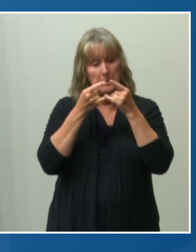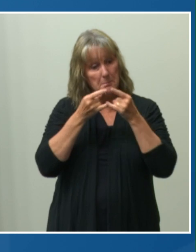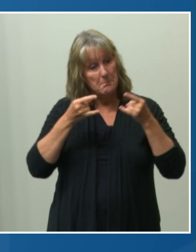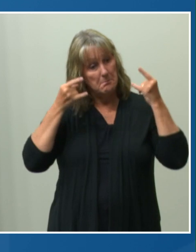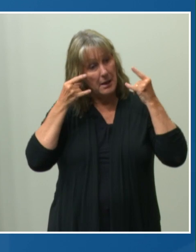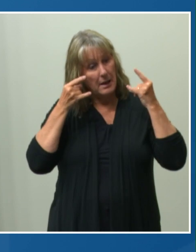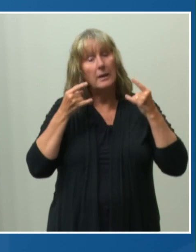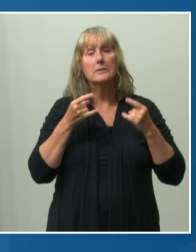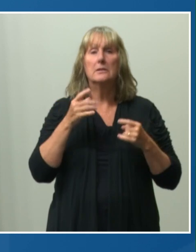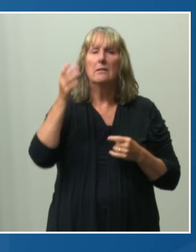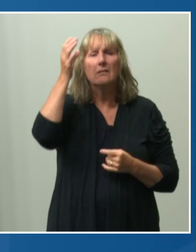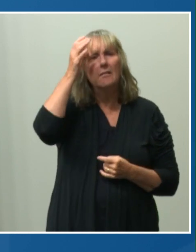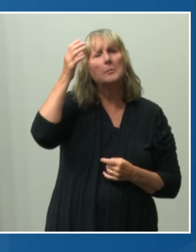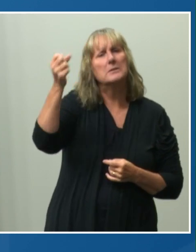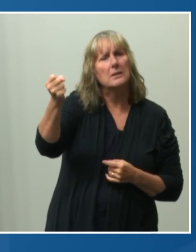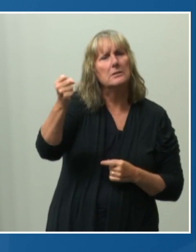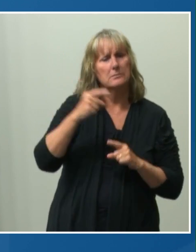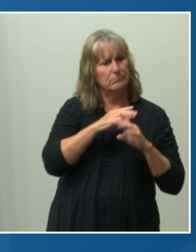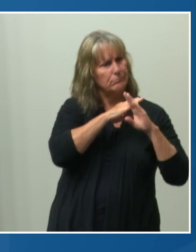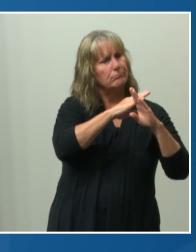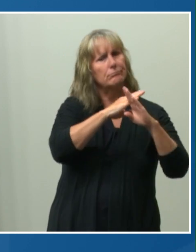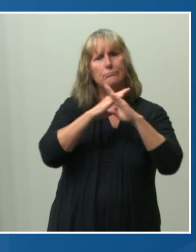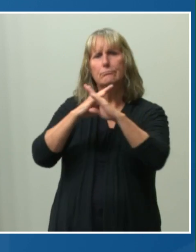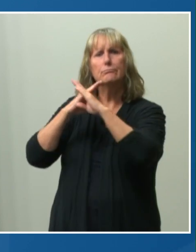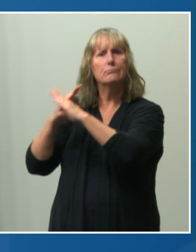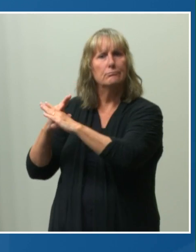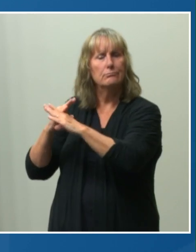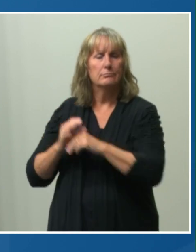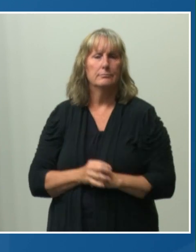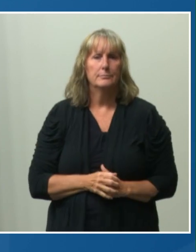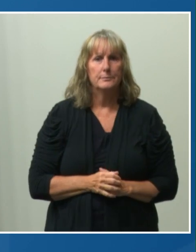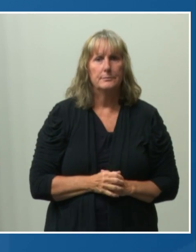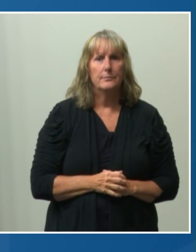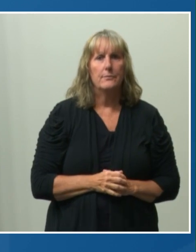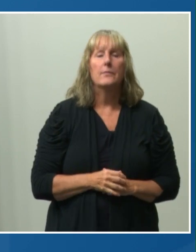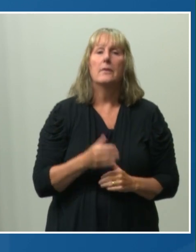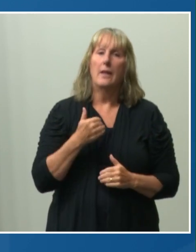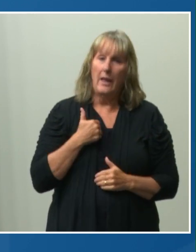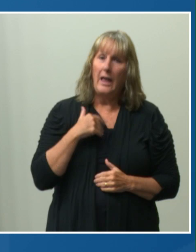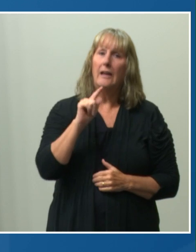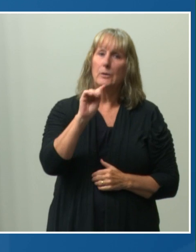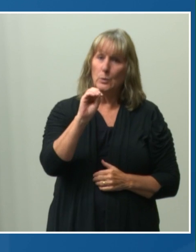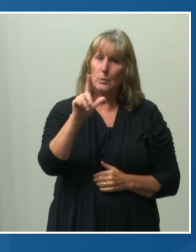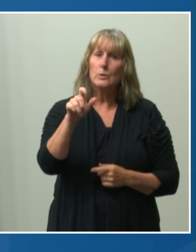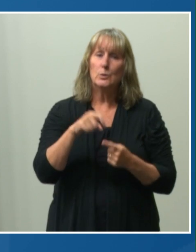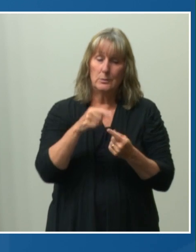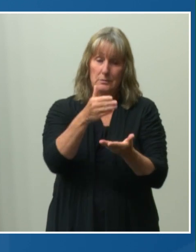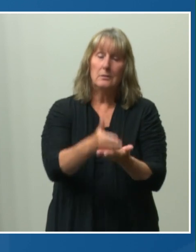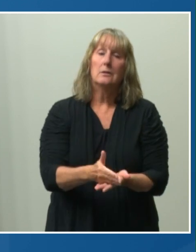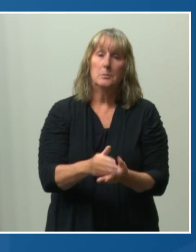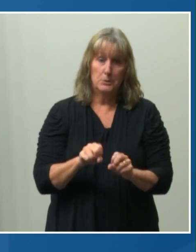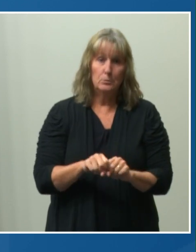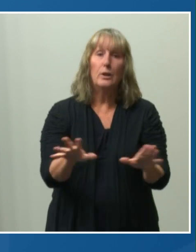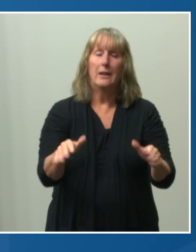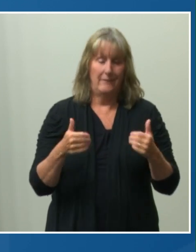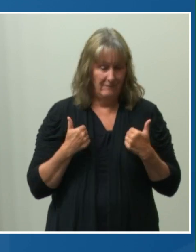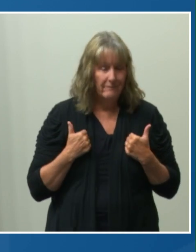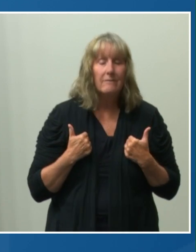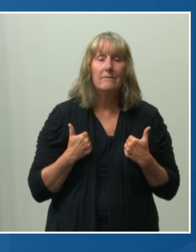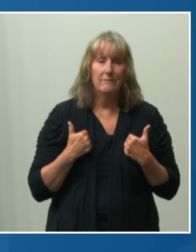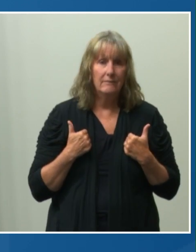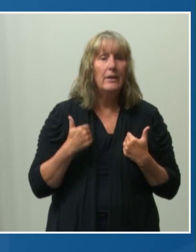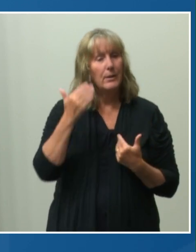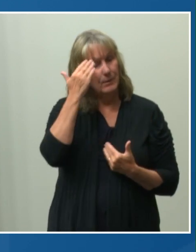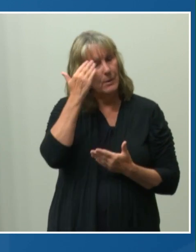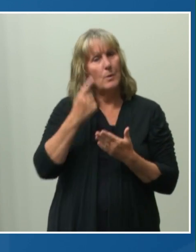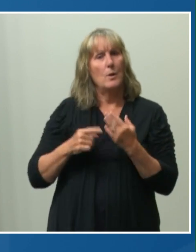common sense measure that also has a strong impact. We have the tools to stop the spread of the Delta variant. We